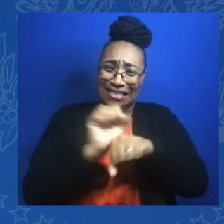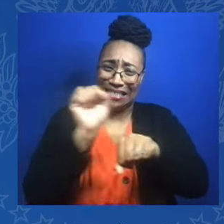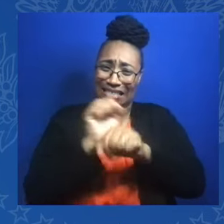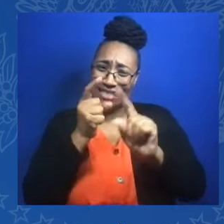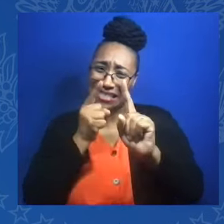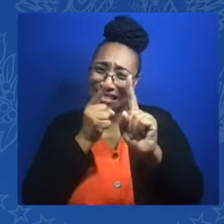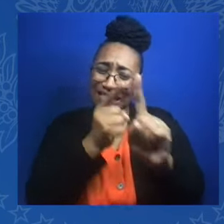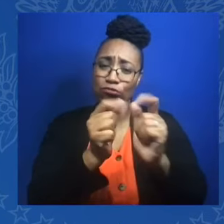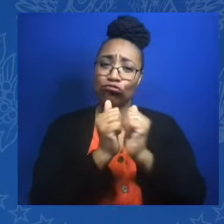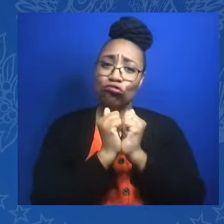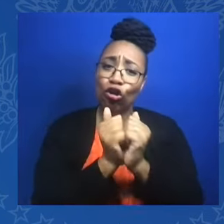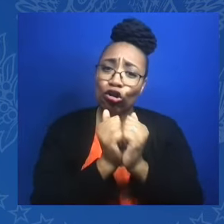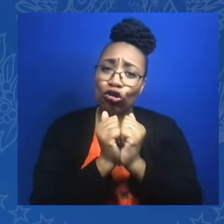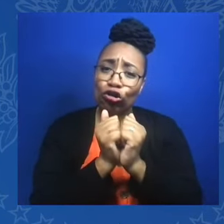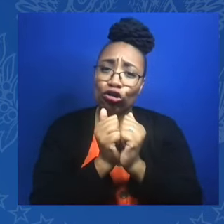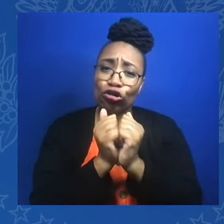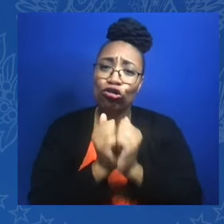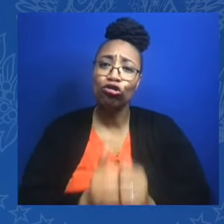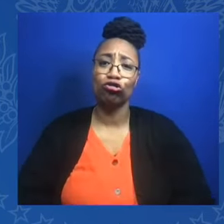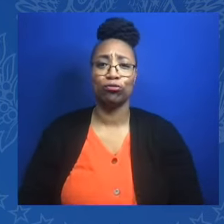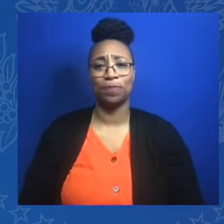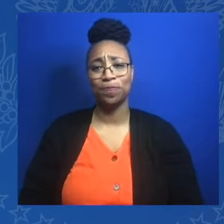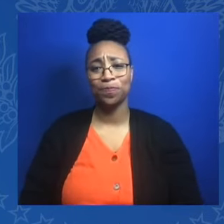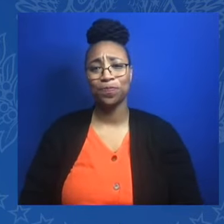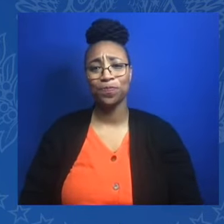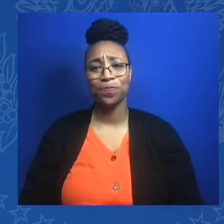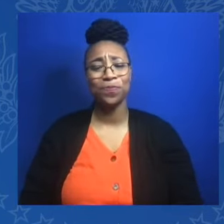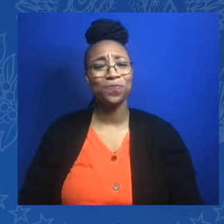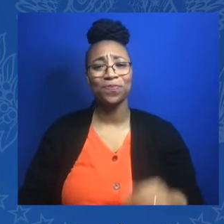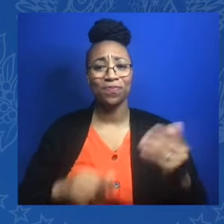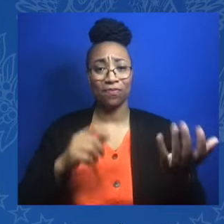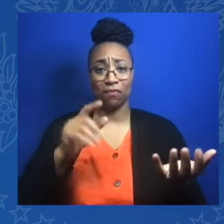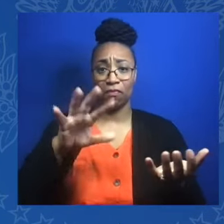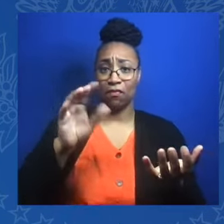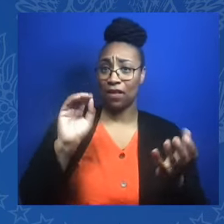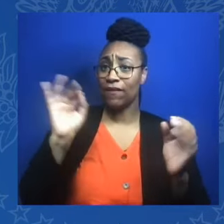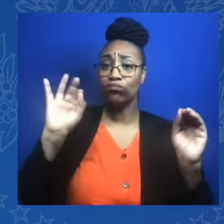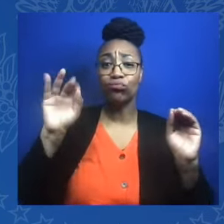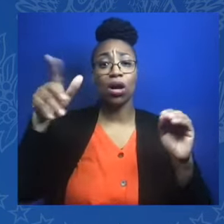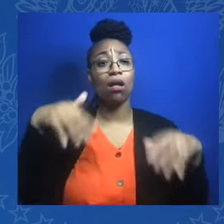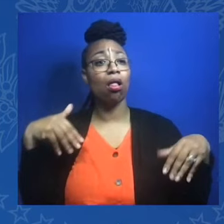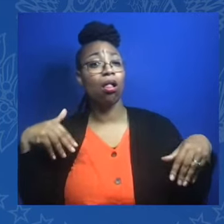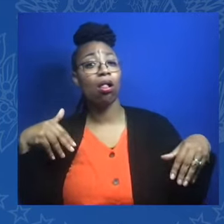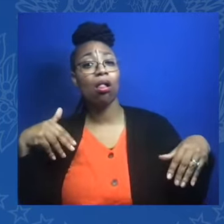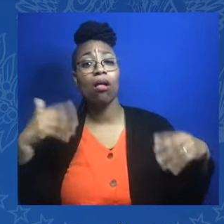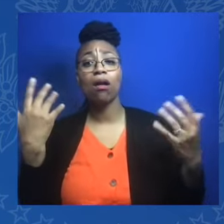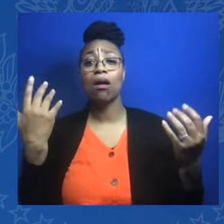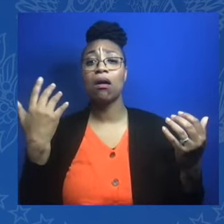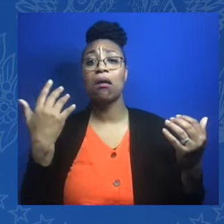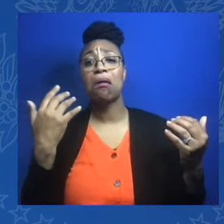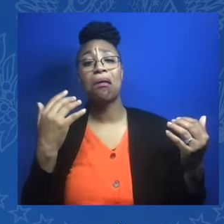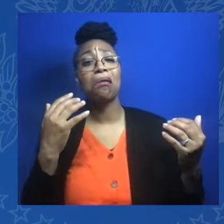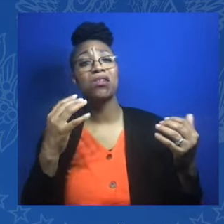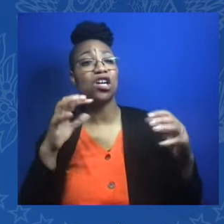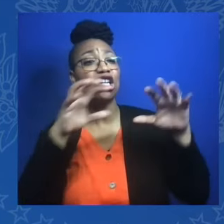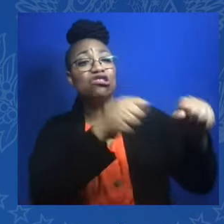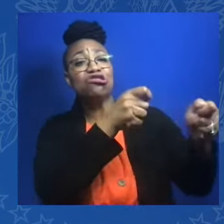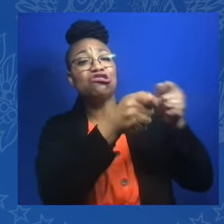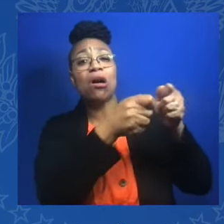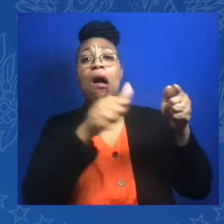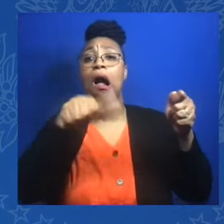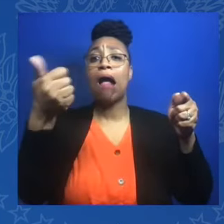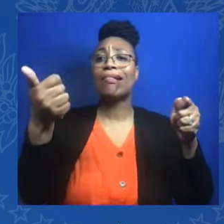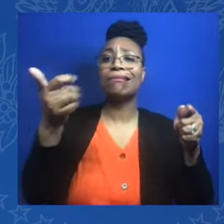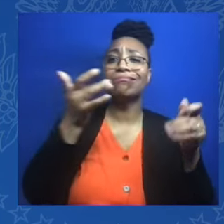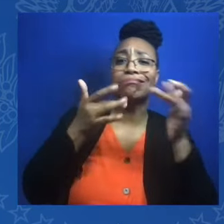nous comme à l'étranger et continuer de défendre ce qui est juste. Ce n'est pas le moment